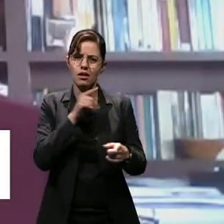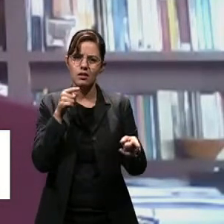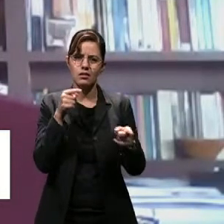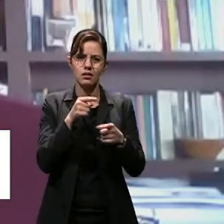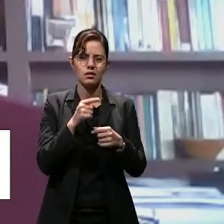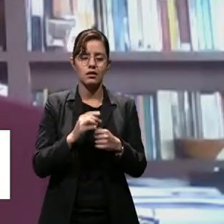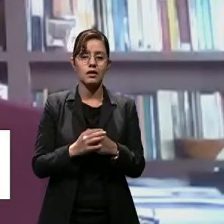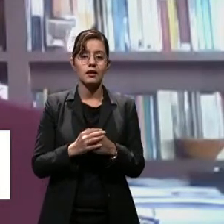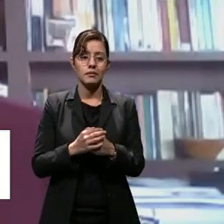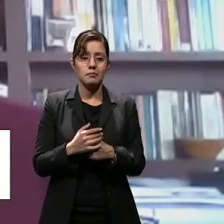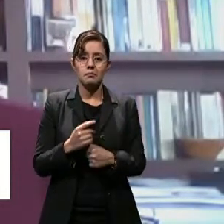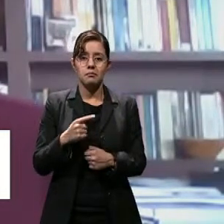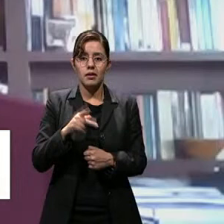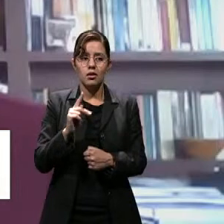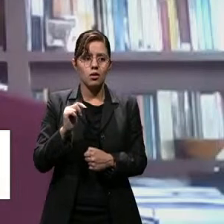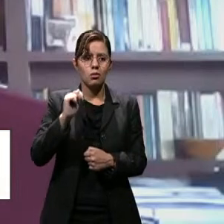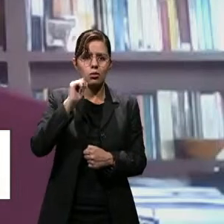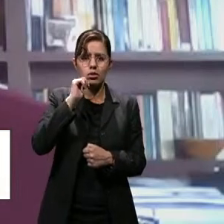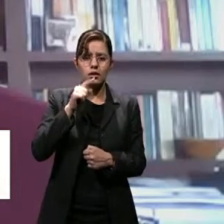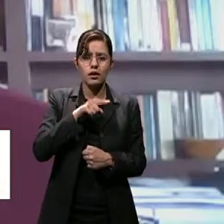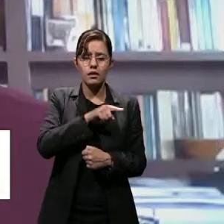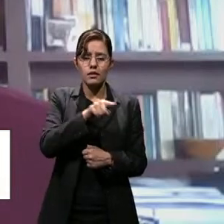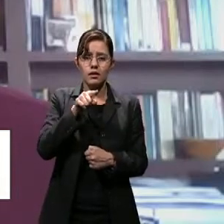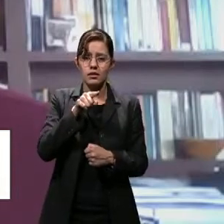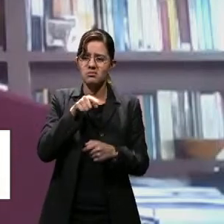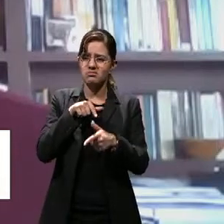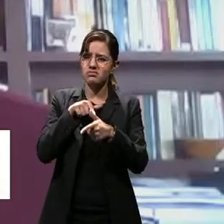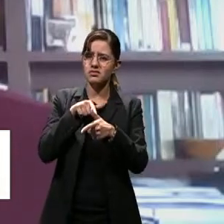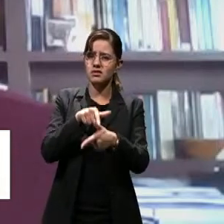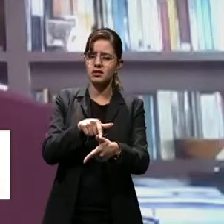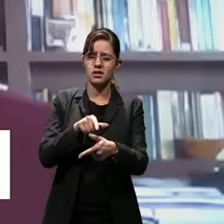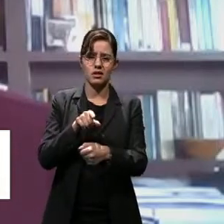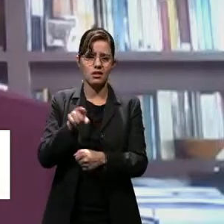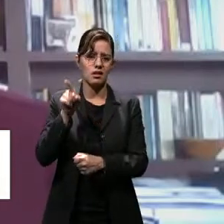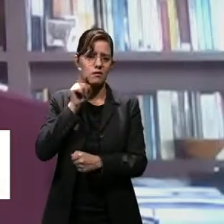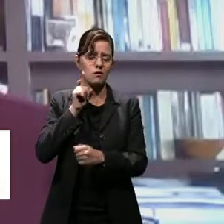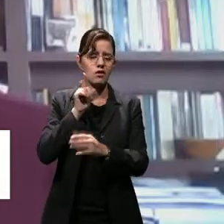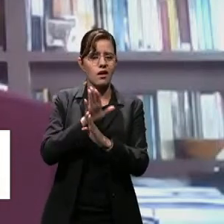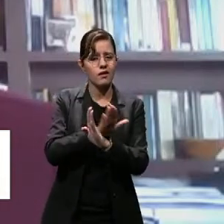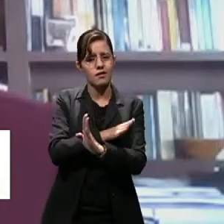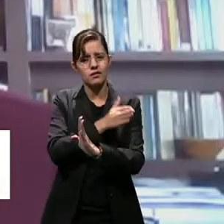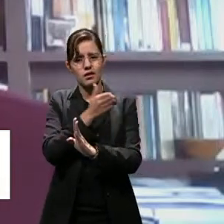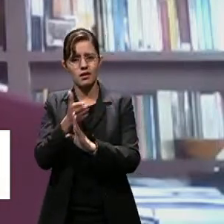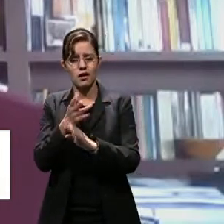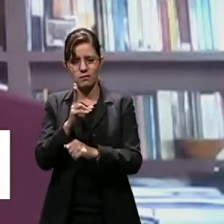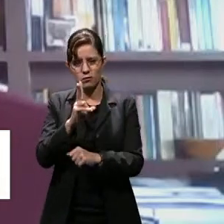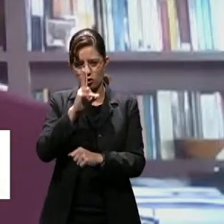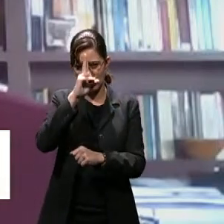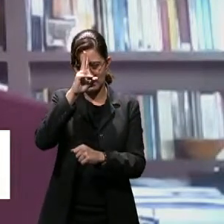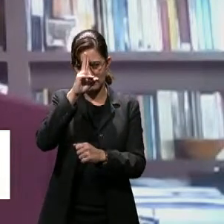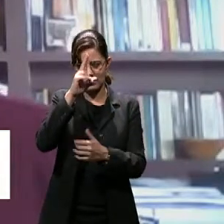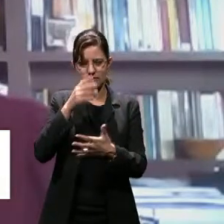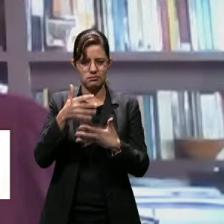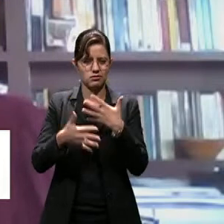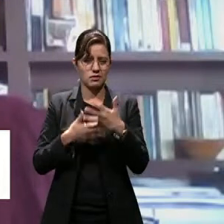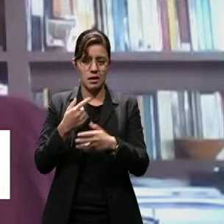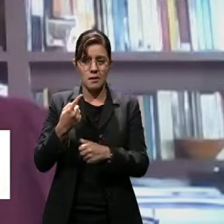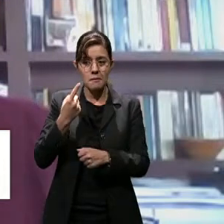violence practices against women in their different expression continue, and